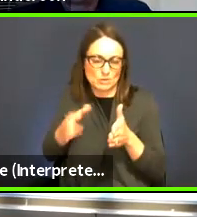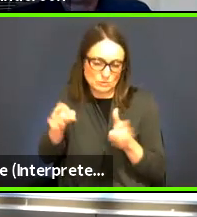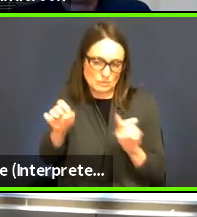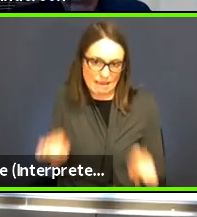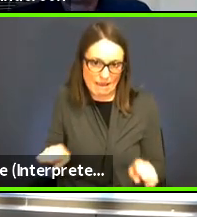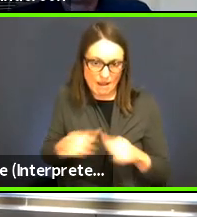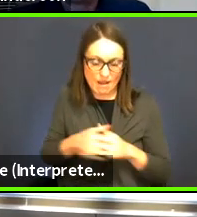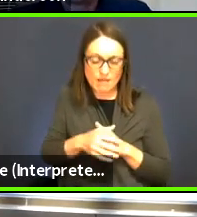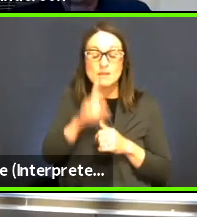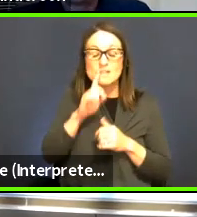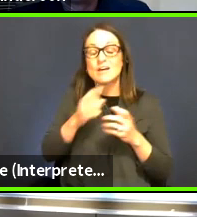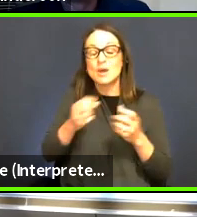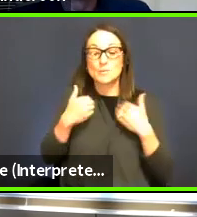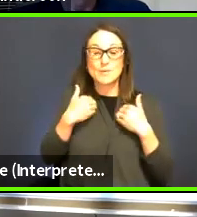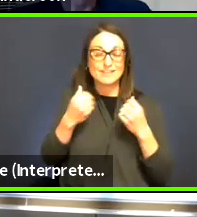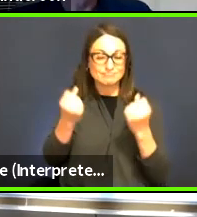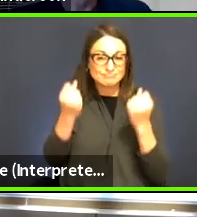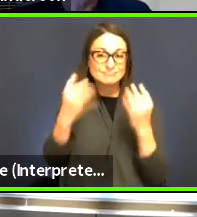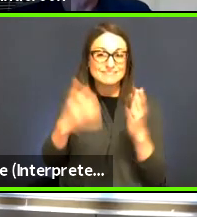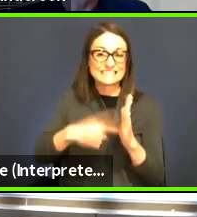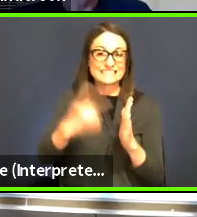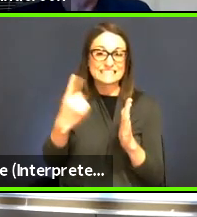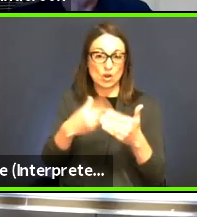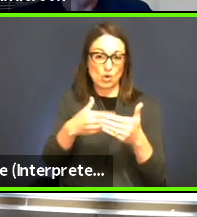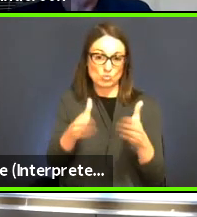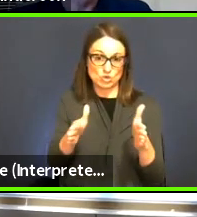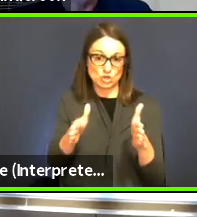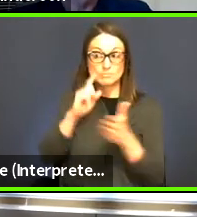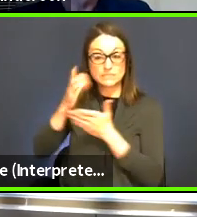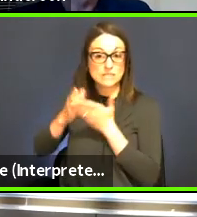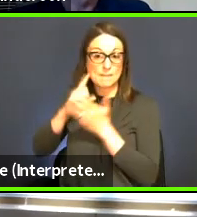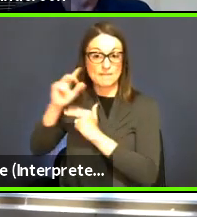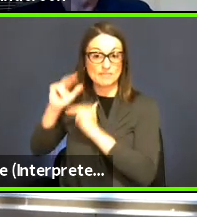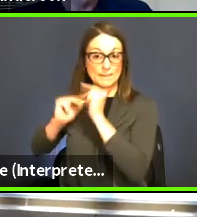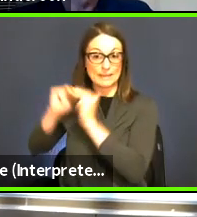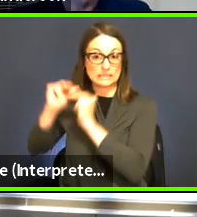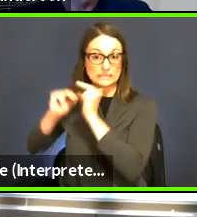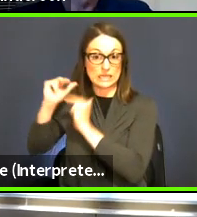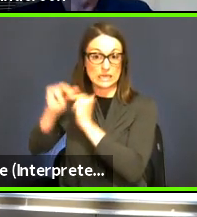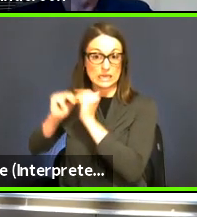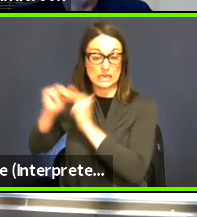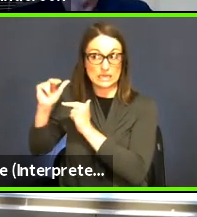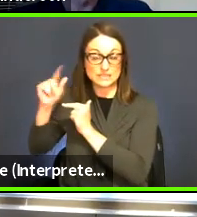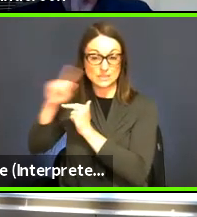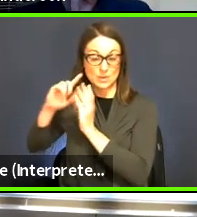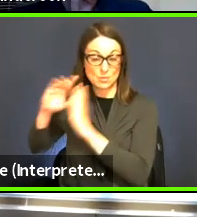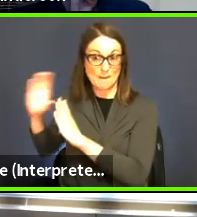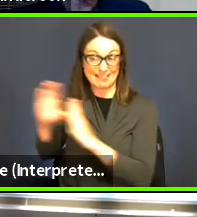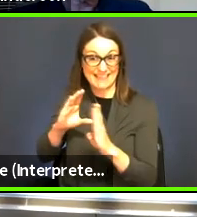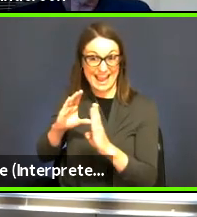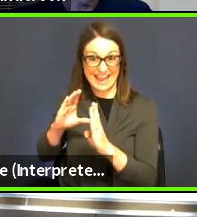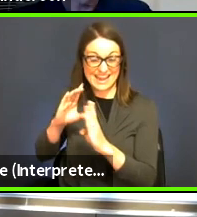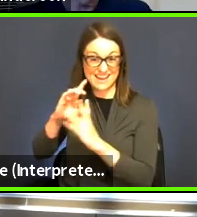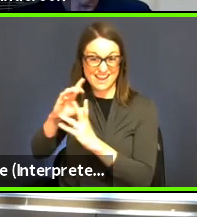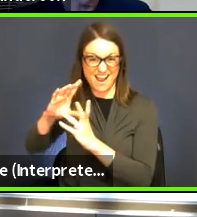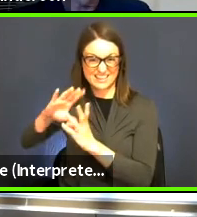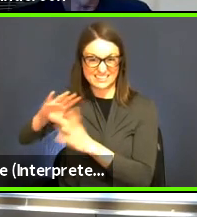a number of single rooms. Some of the buildings that we were going to take offline, we're considering